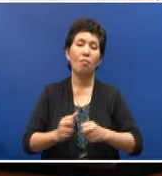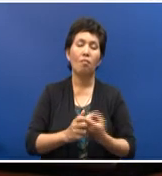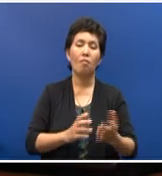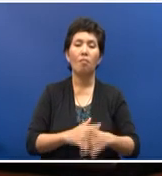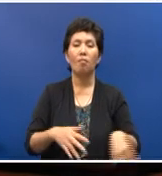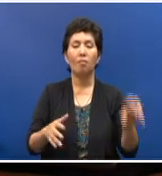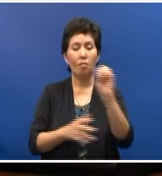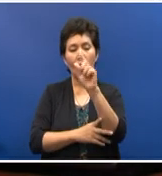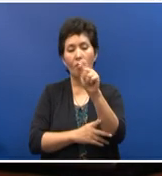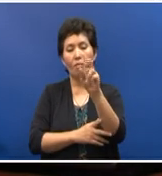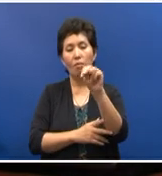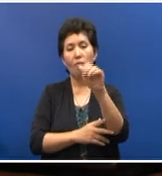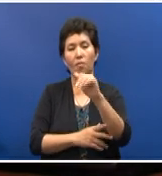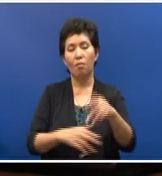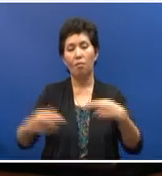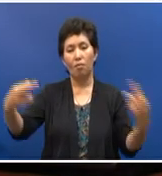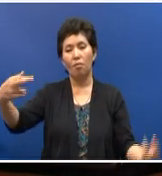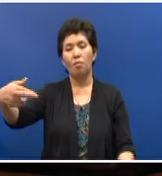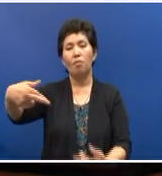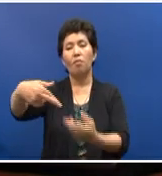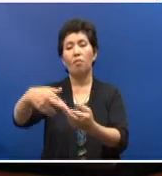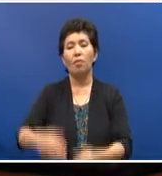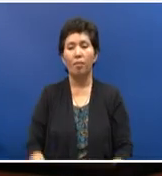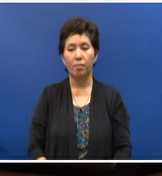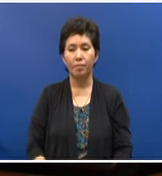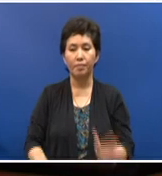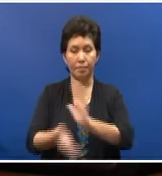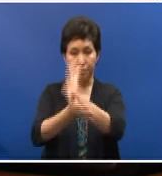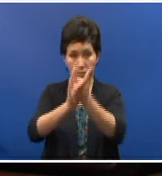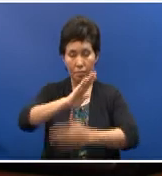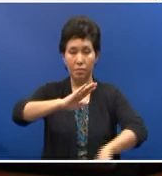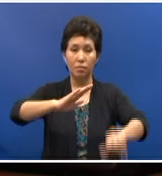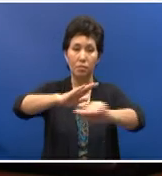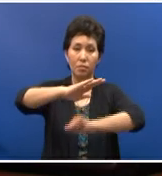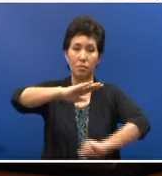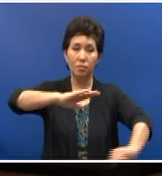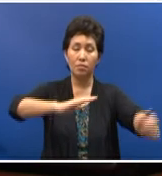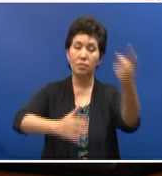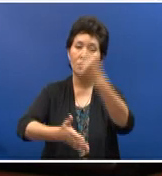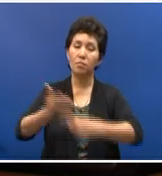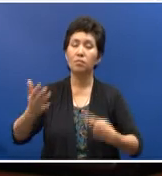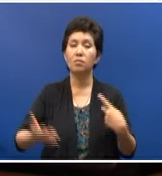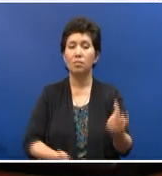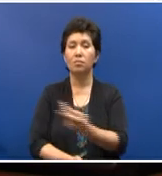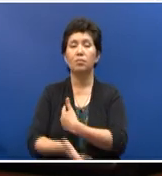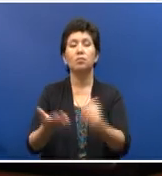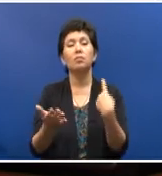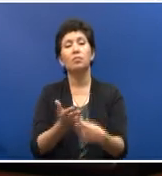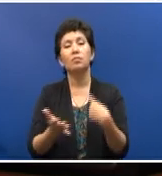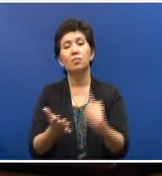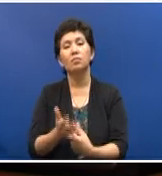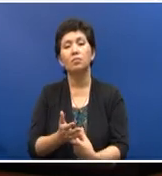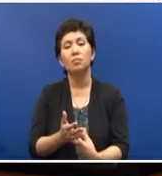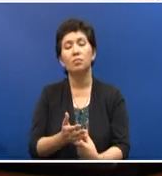learned about the ethnic relations. Okay, so basically what we have discussed is about